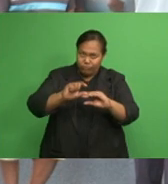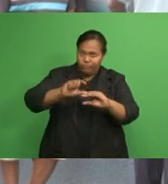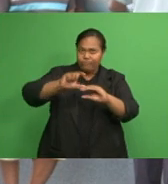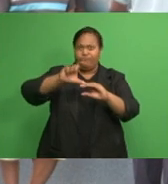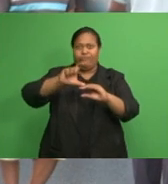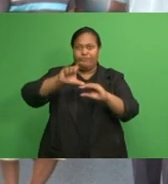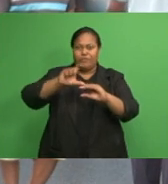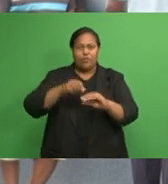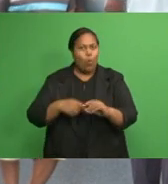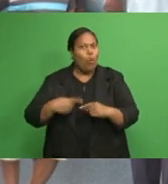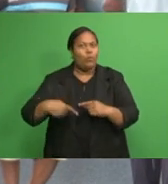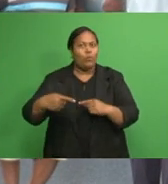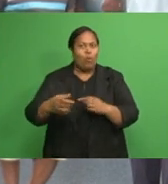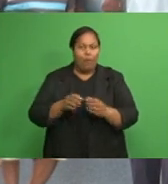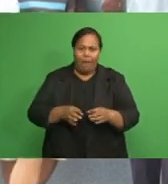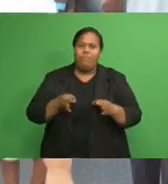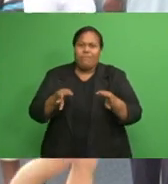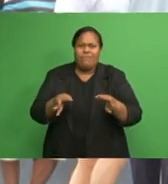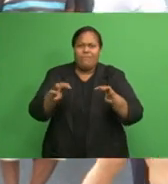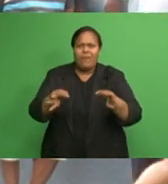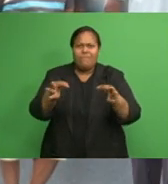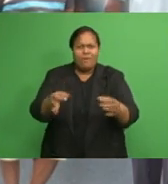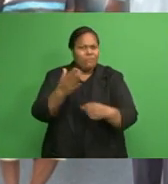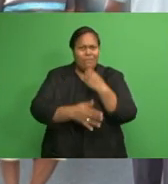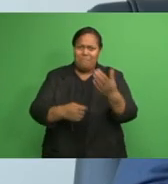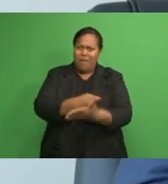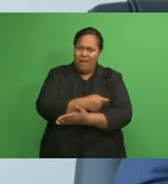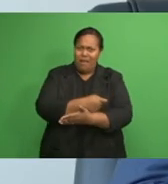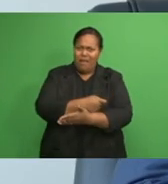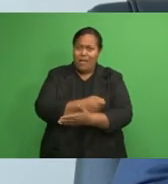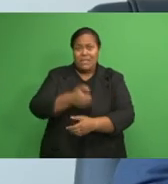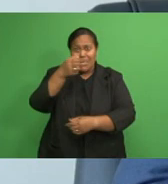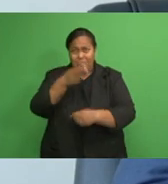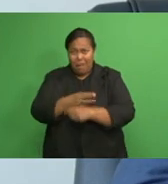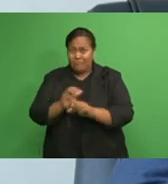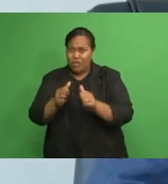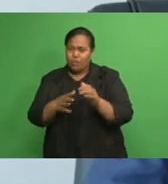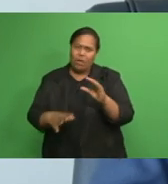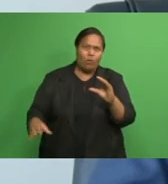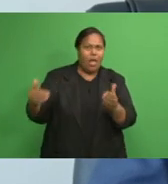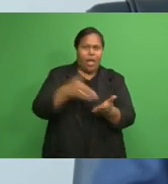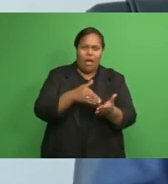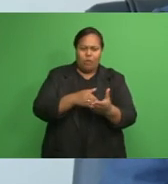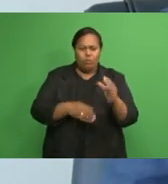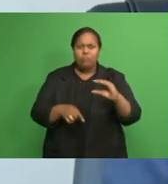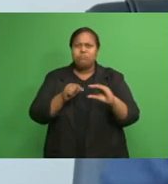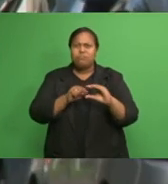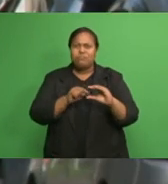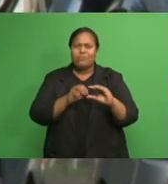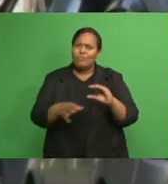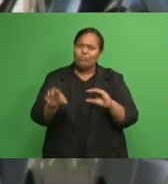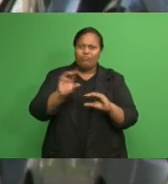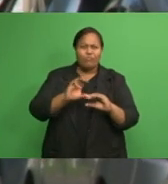going to be accrued, and then after the 6 months, it'll be added to the overall loan. So there is no